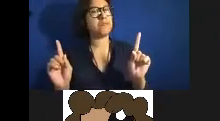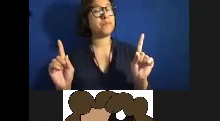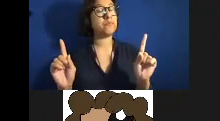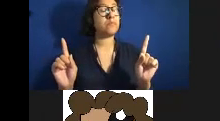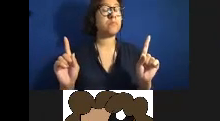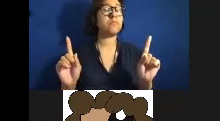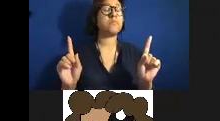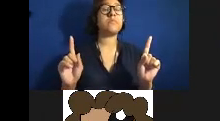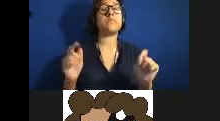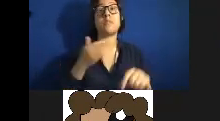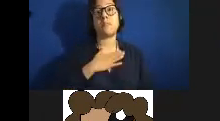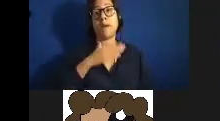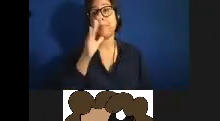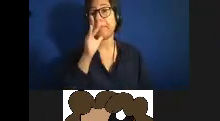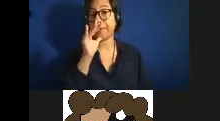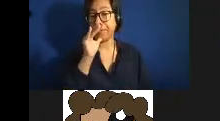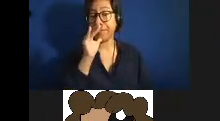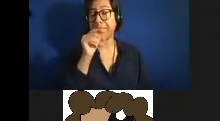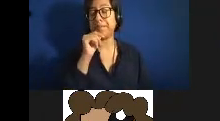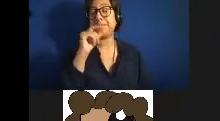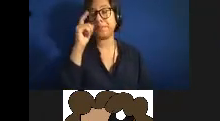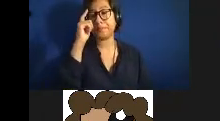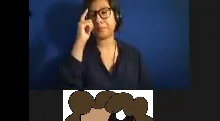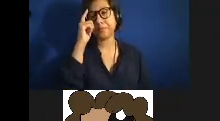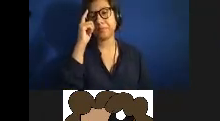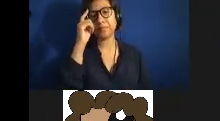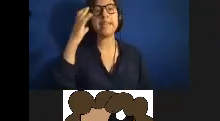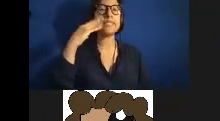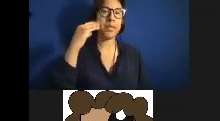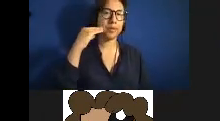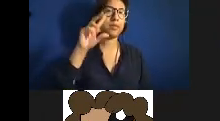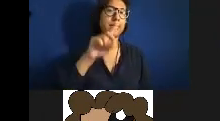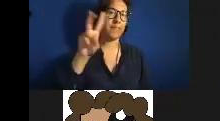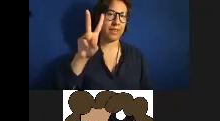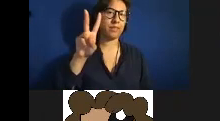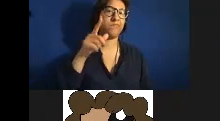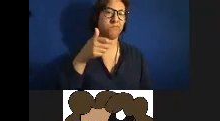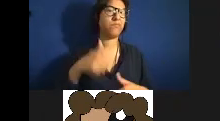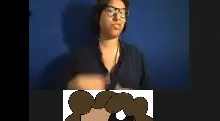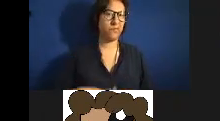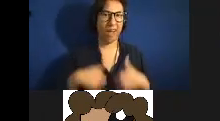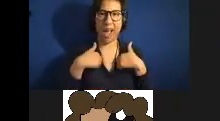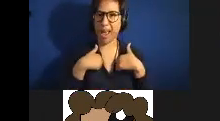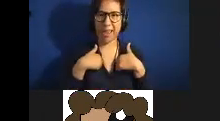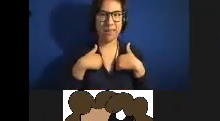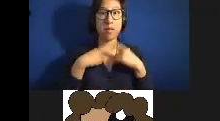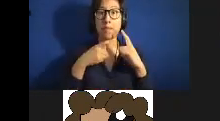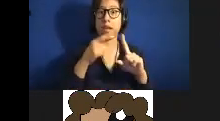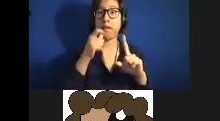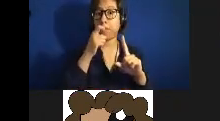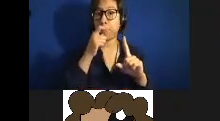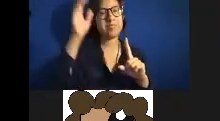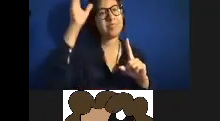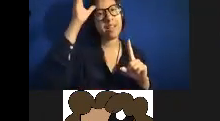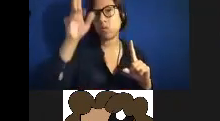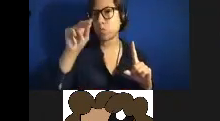mother was a domestic violence survivor, but not directly from my dad. My